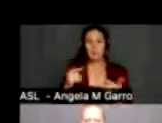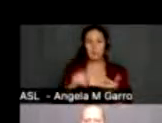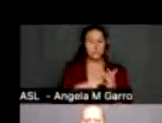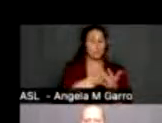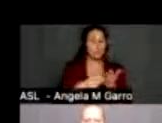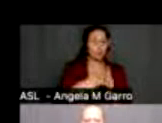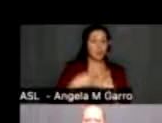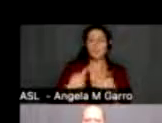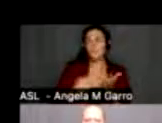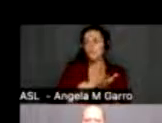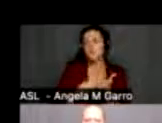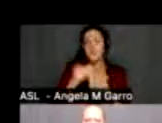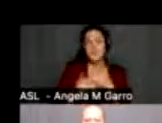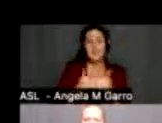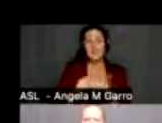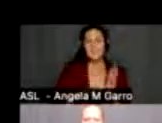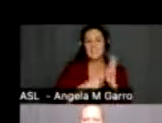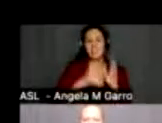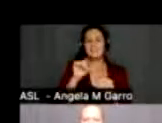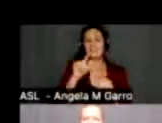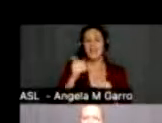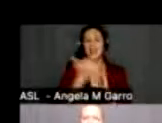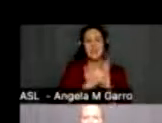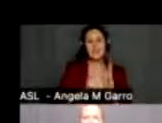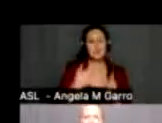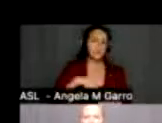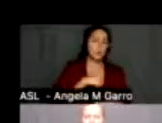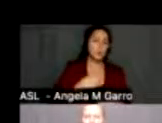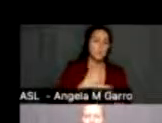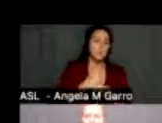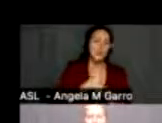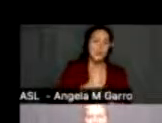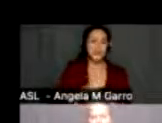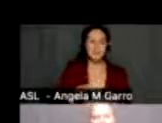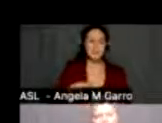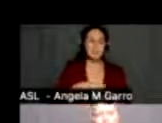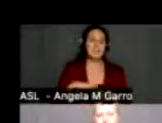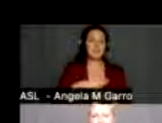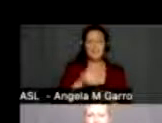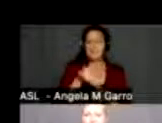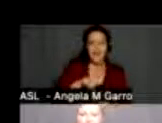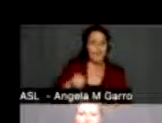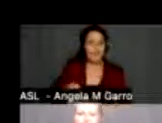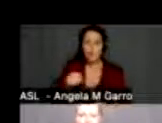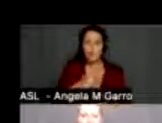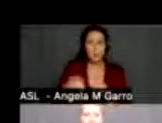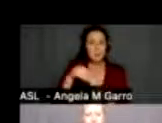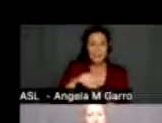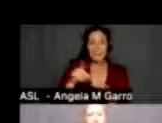There is this initial data list that we generate for basically actually every student in the